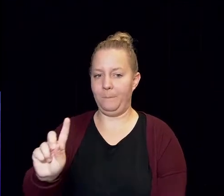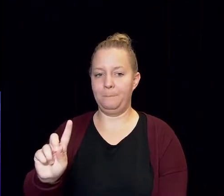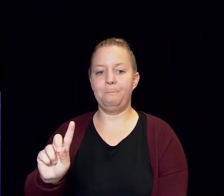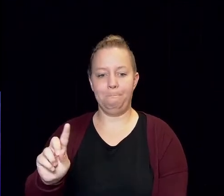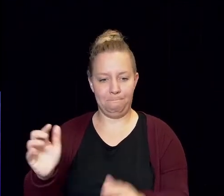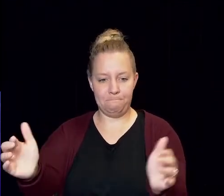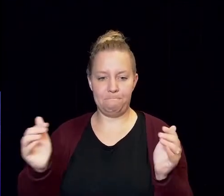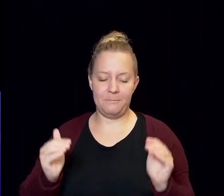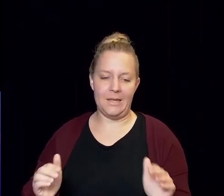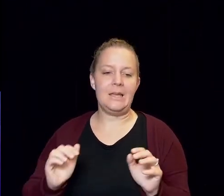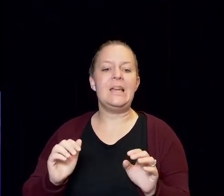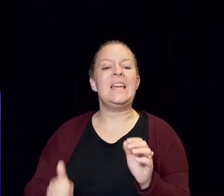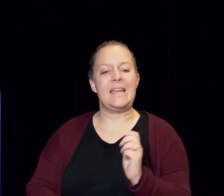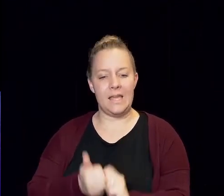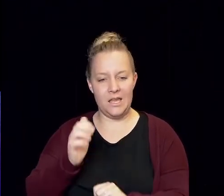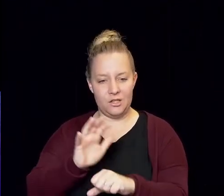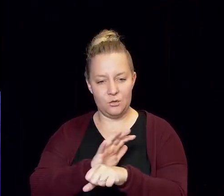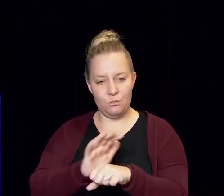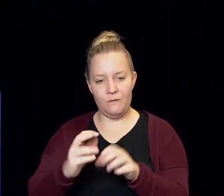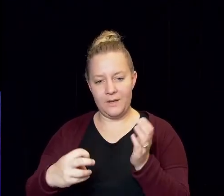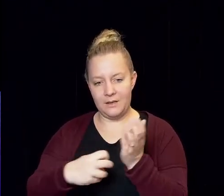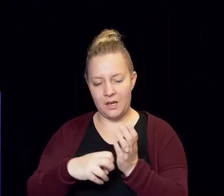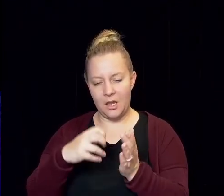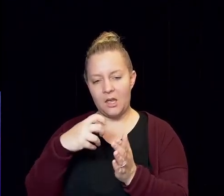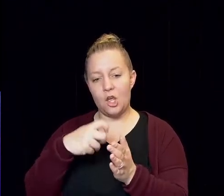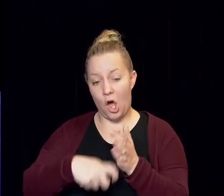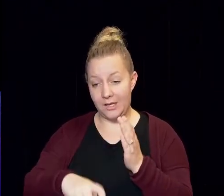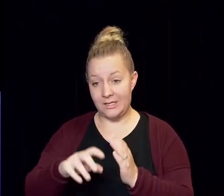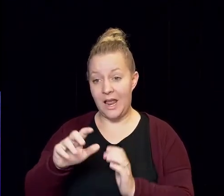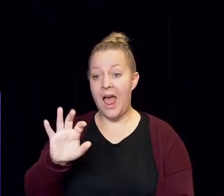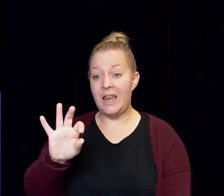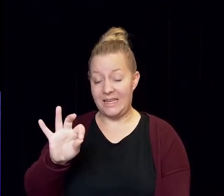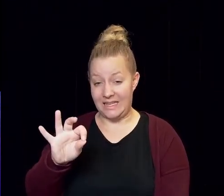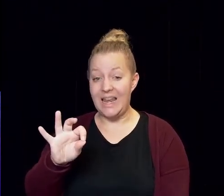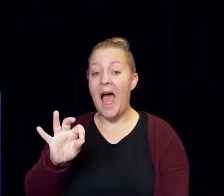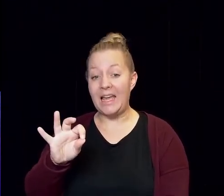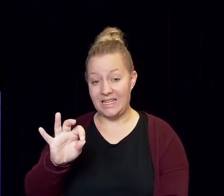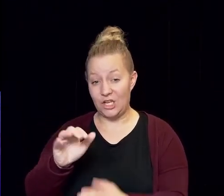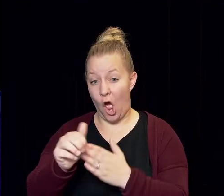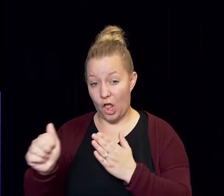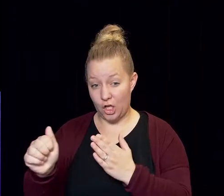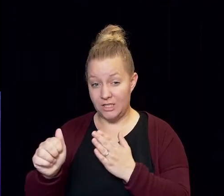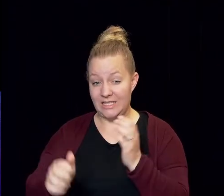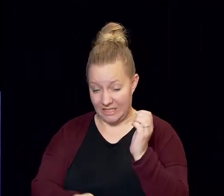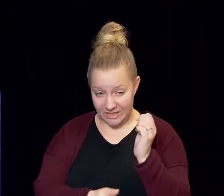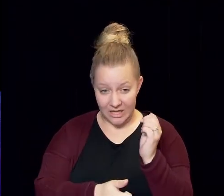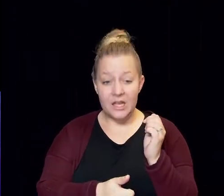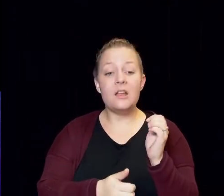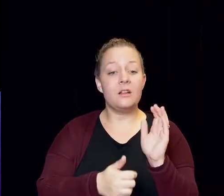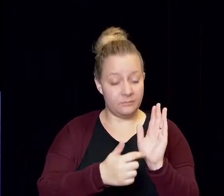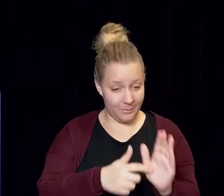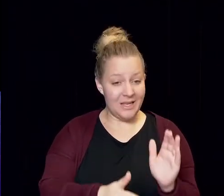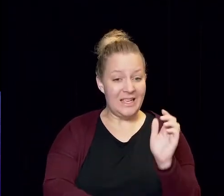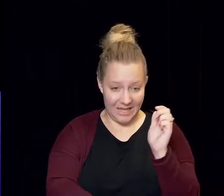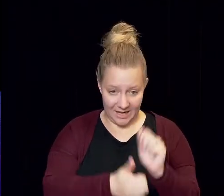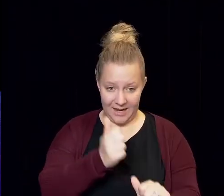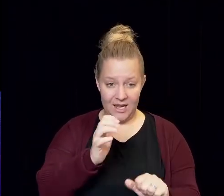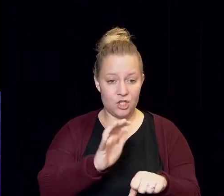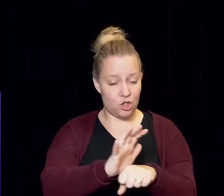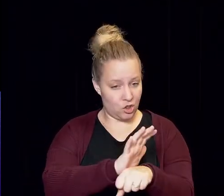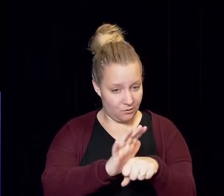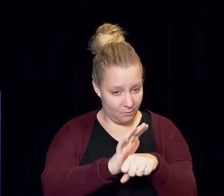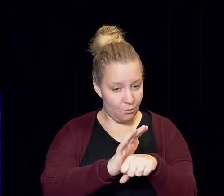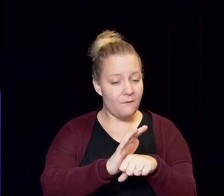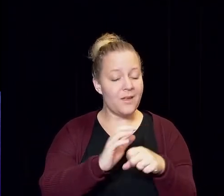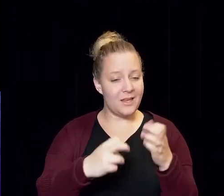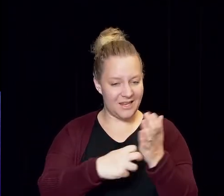next one, each movie ticket costs $9. So again, for each movie ticket, which I've just indicated our clue word right